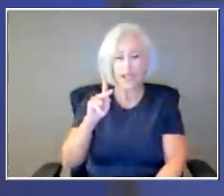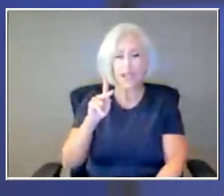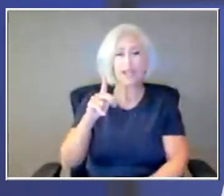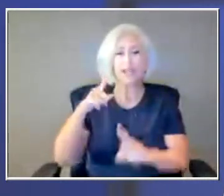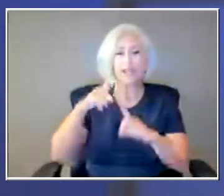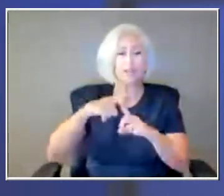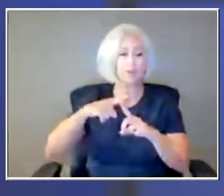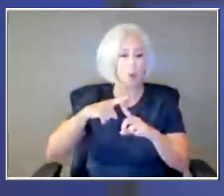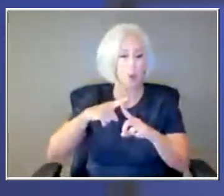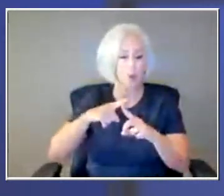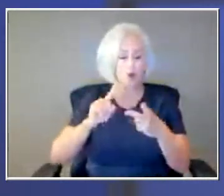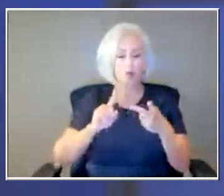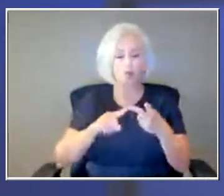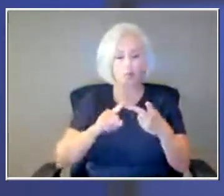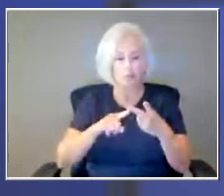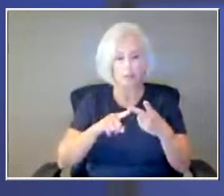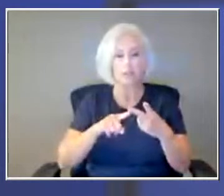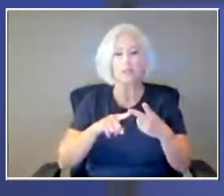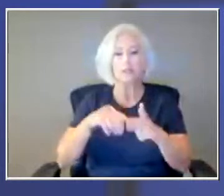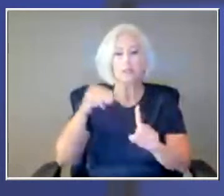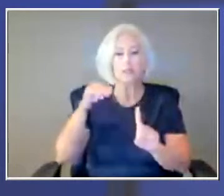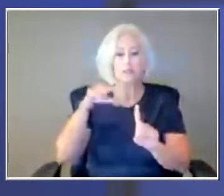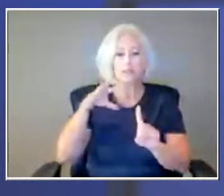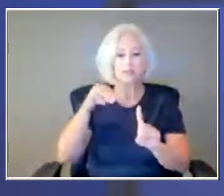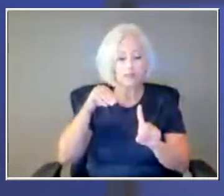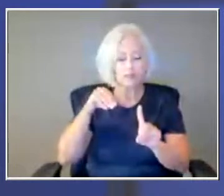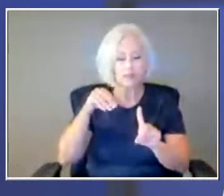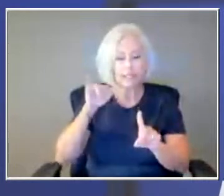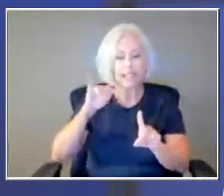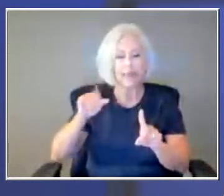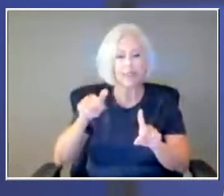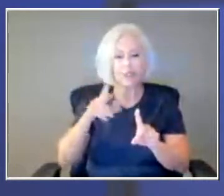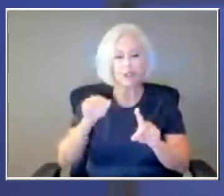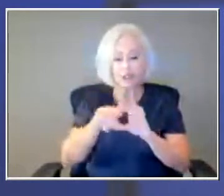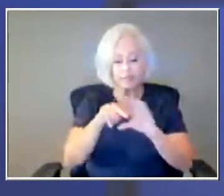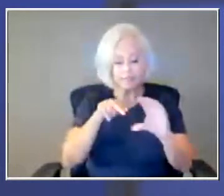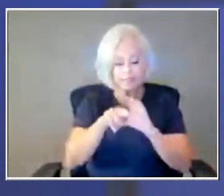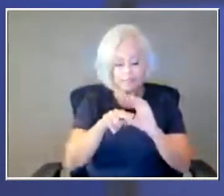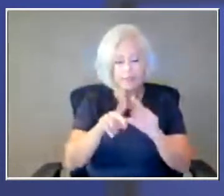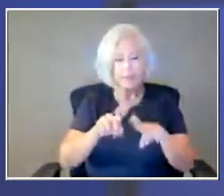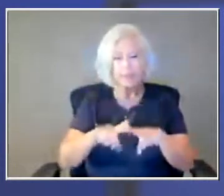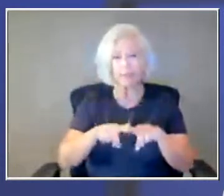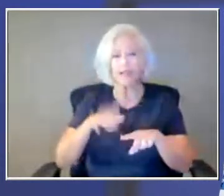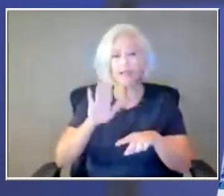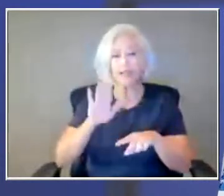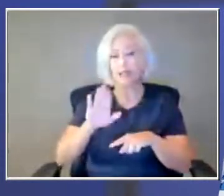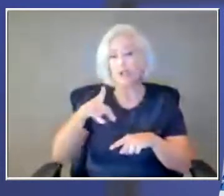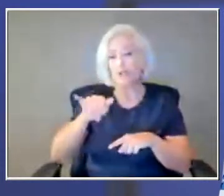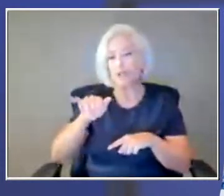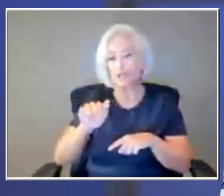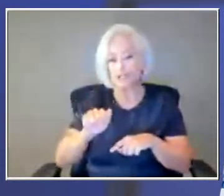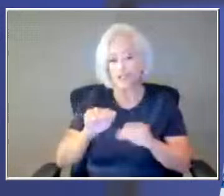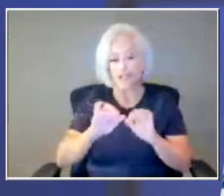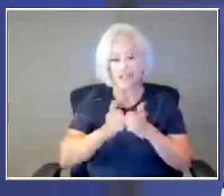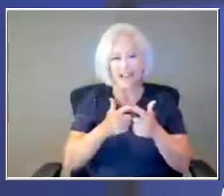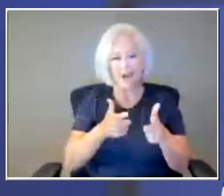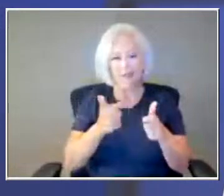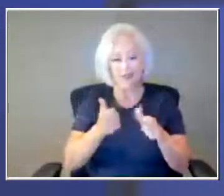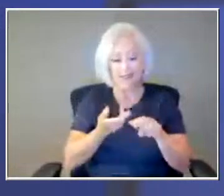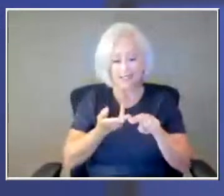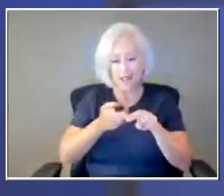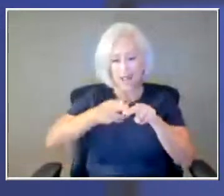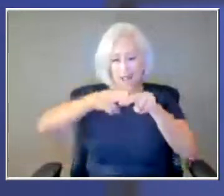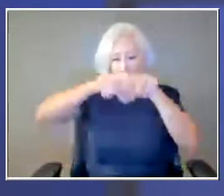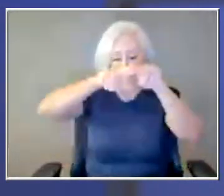weigh into that. So depending on what someone's PSA level is, the rate of rise is very important for us to understand